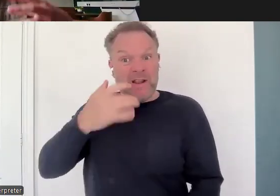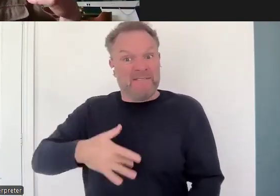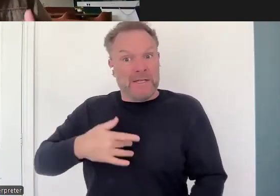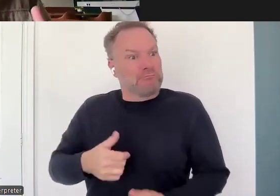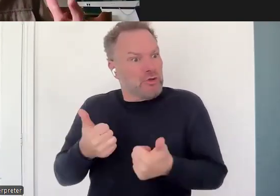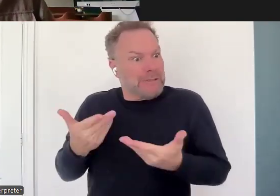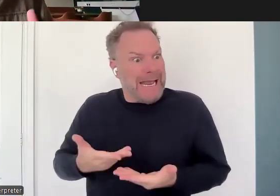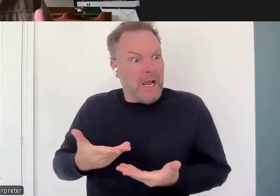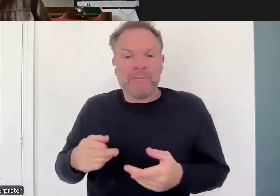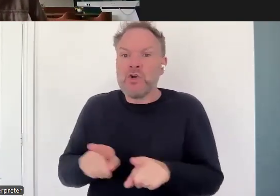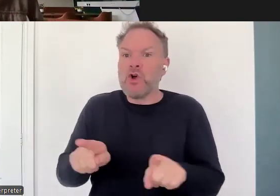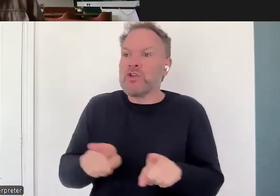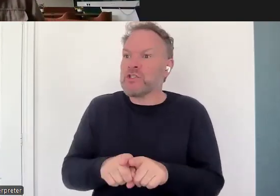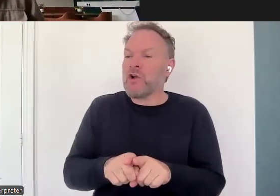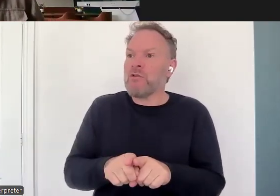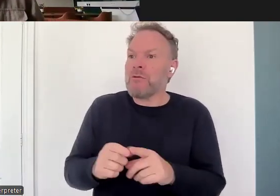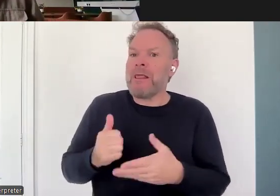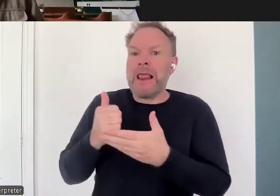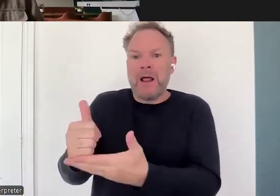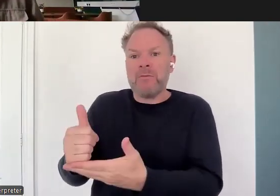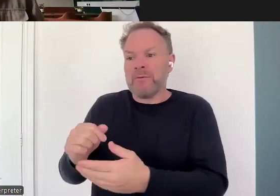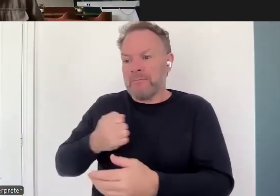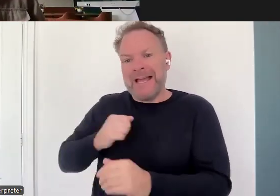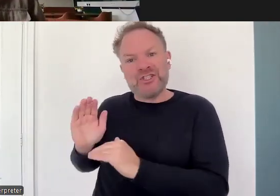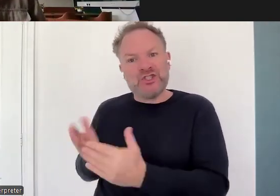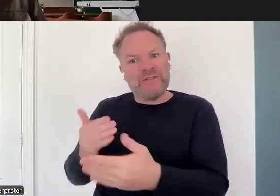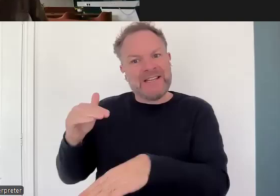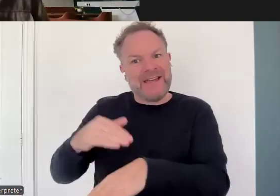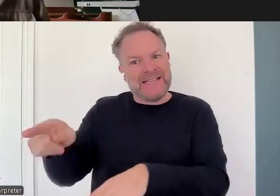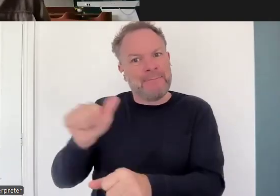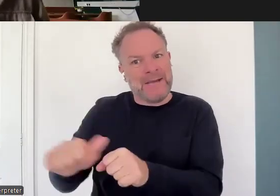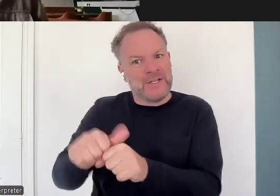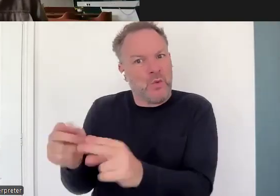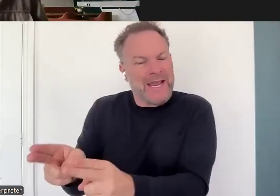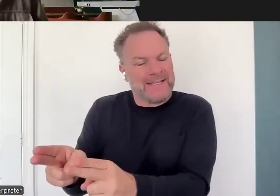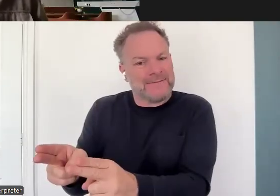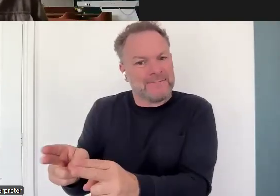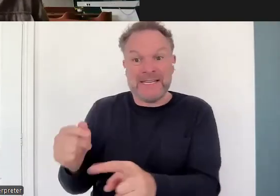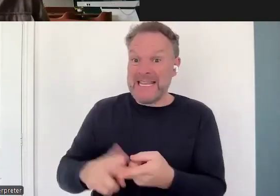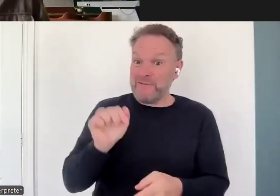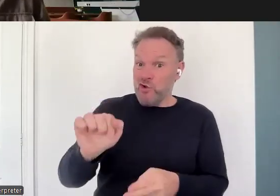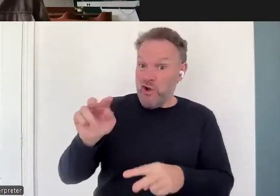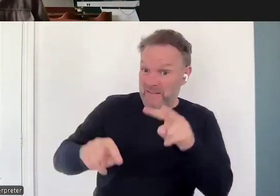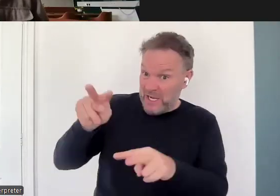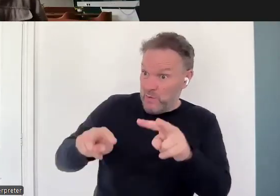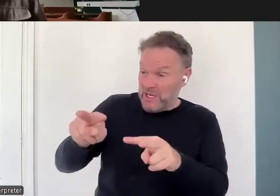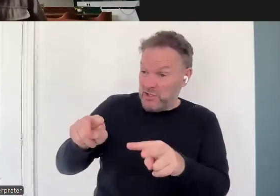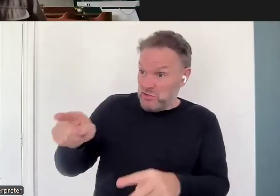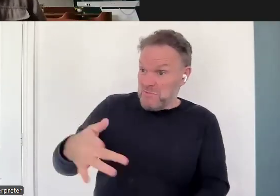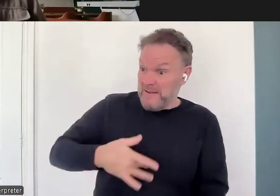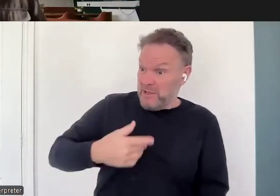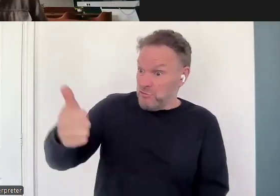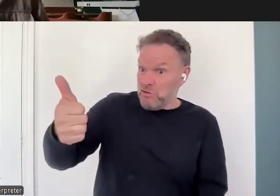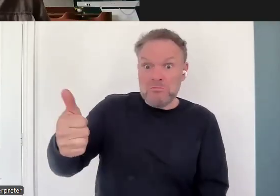can actually enhance the impact of the service itself. So if your evaluation will make people feel good, that's a big